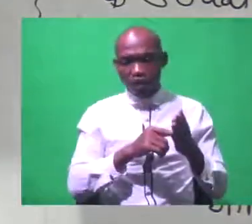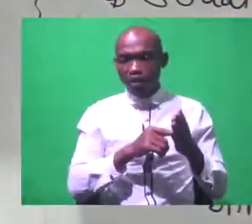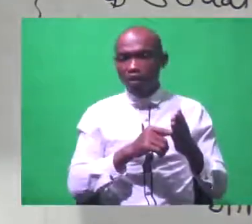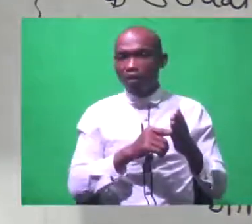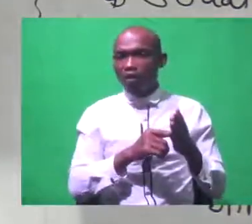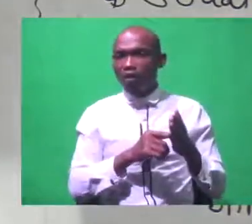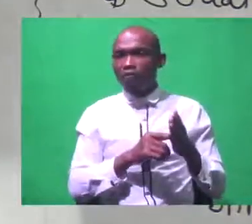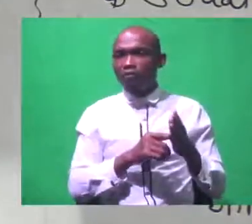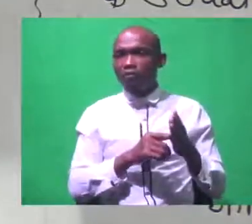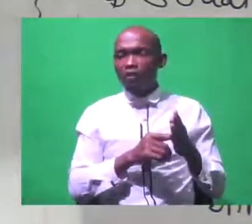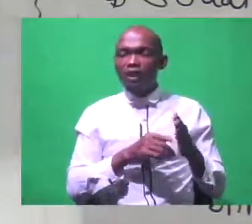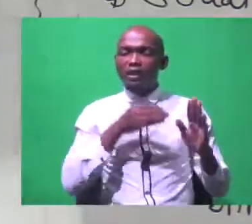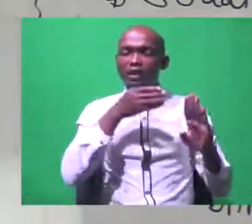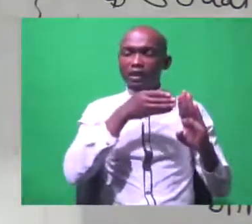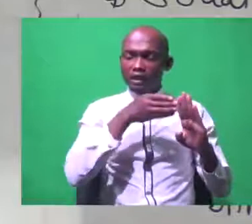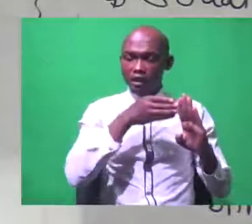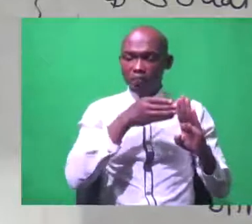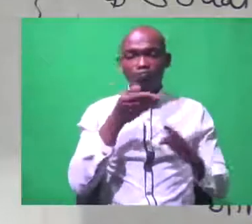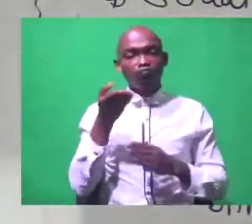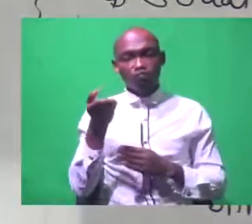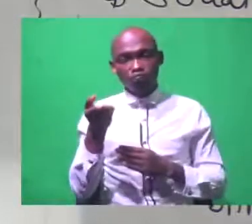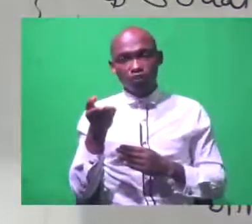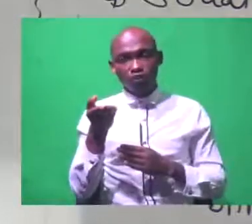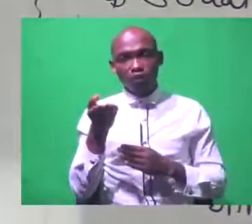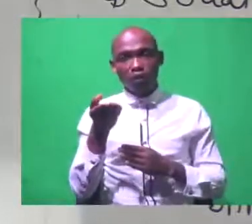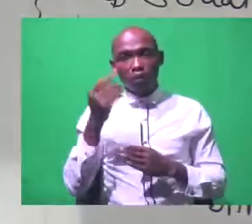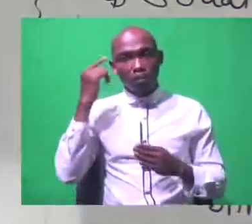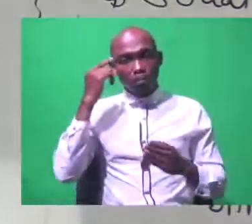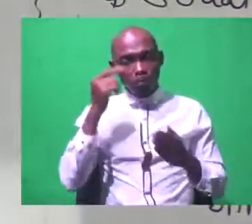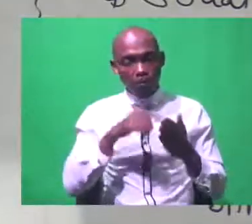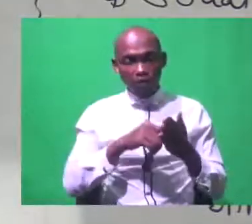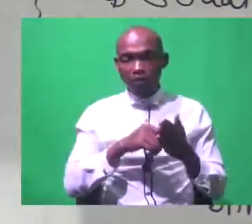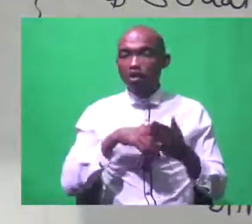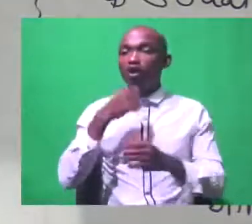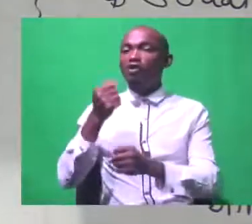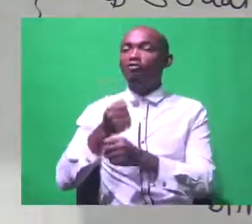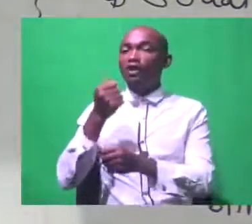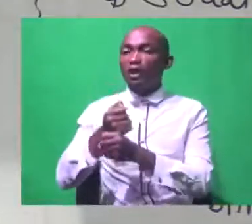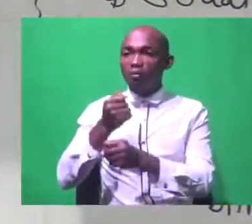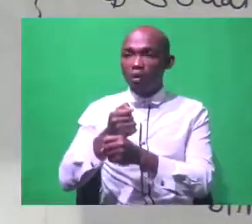concepts. Another concept is means of labor.